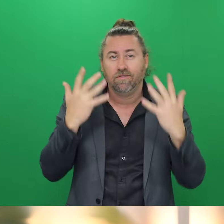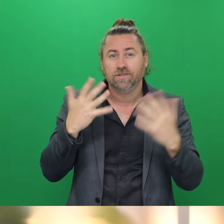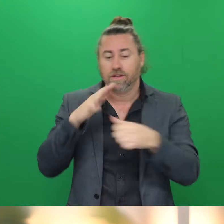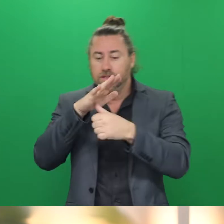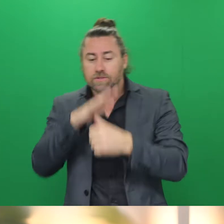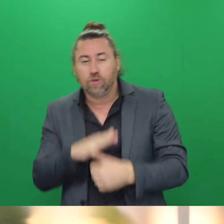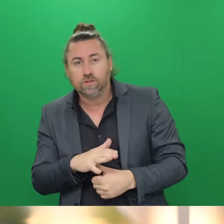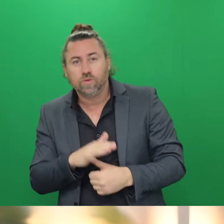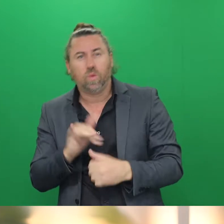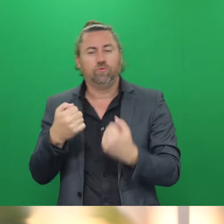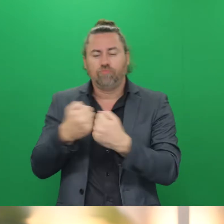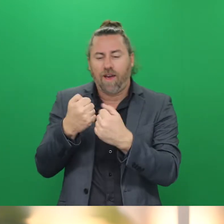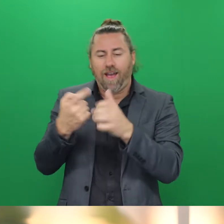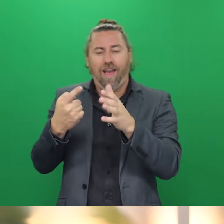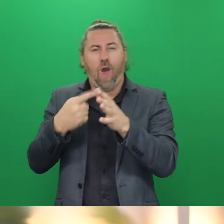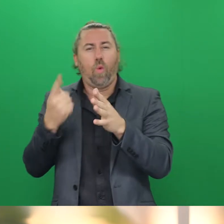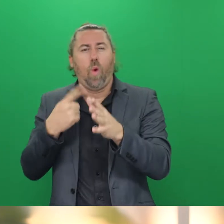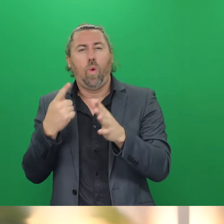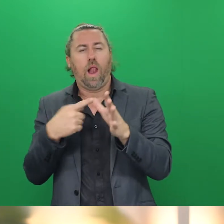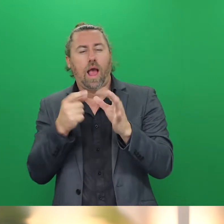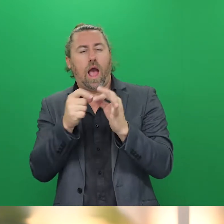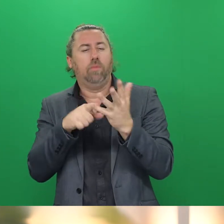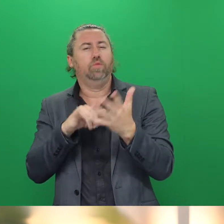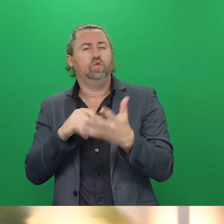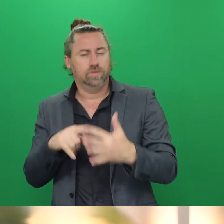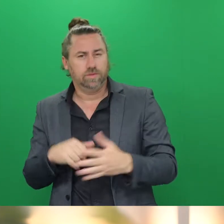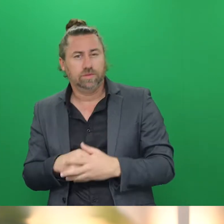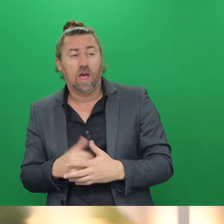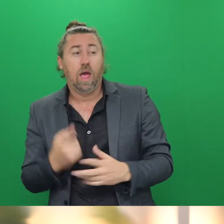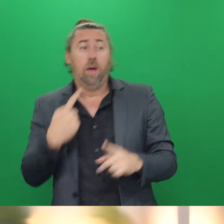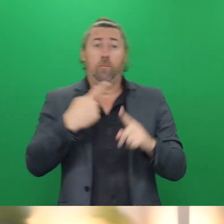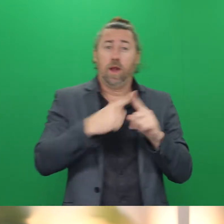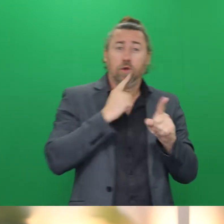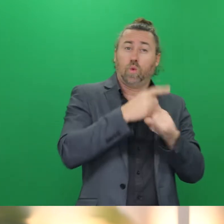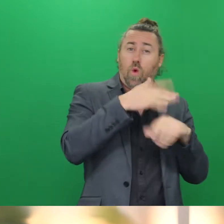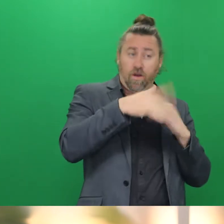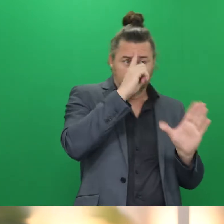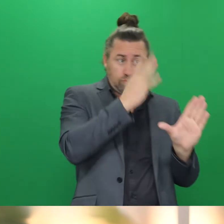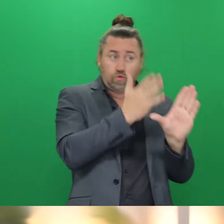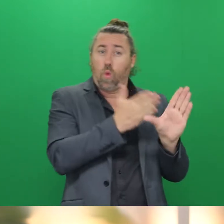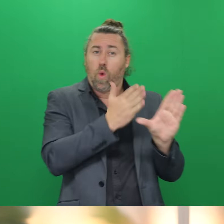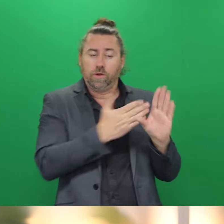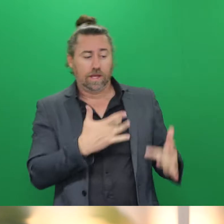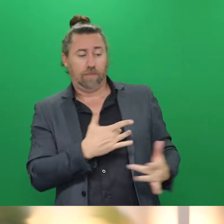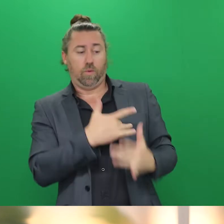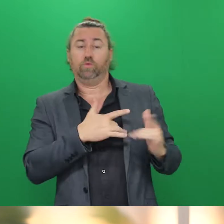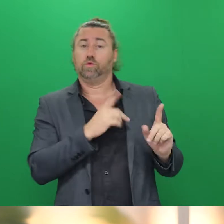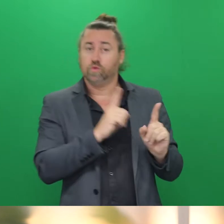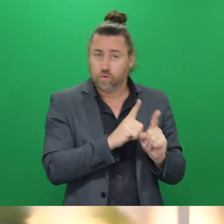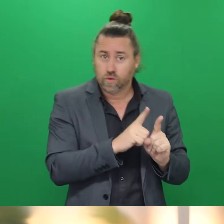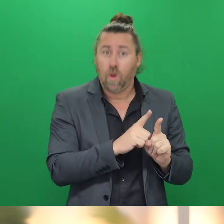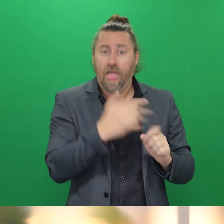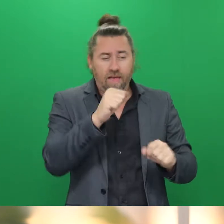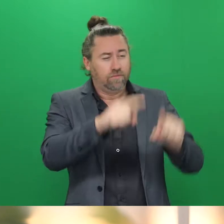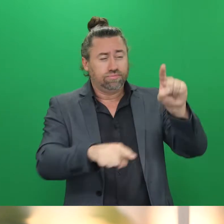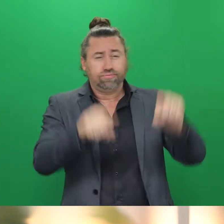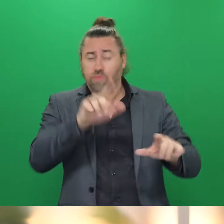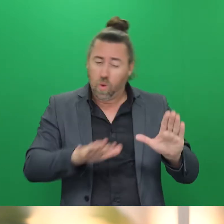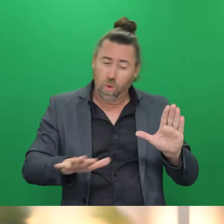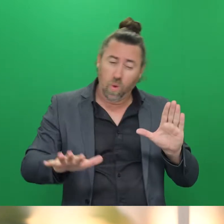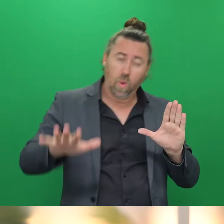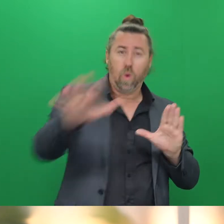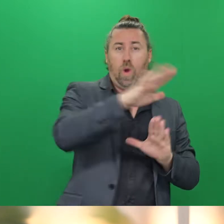depression, or substance misuse, as well as a measure of psychological distress, and it included a range of socio-demographic